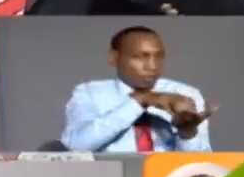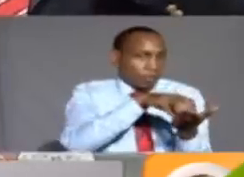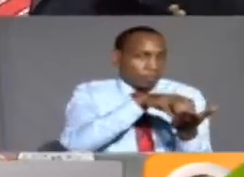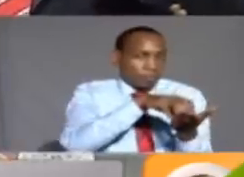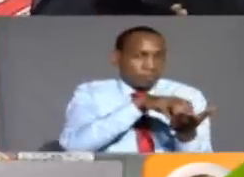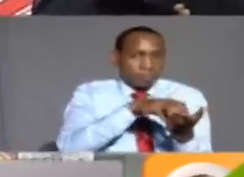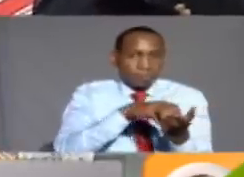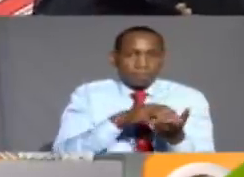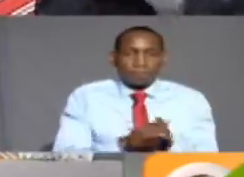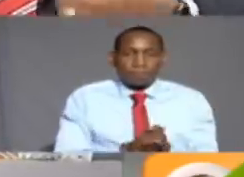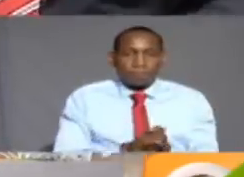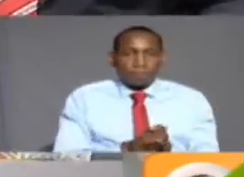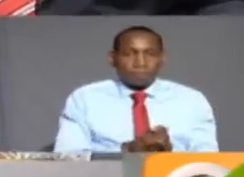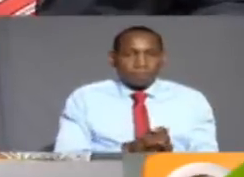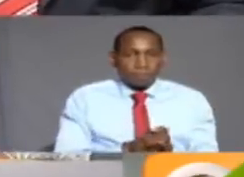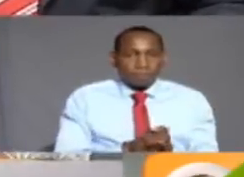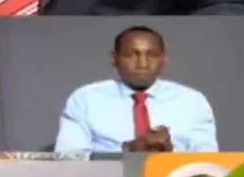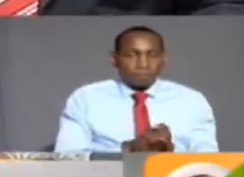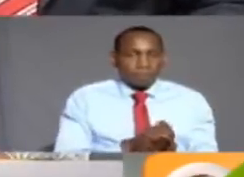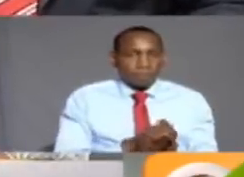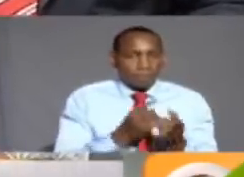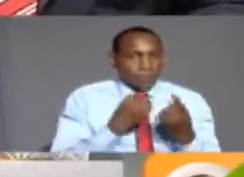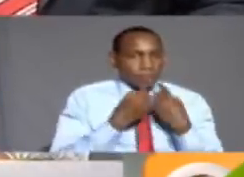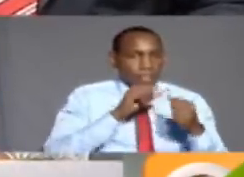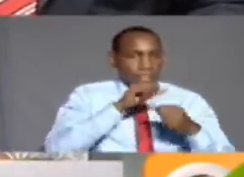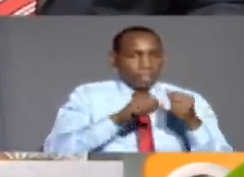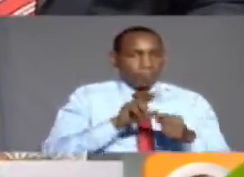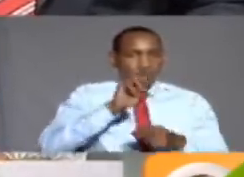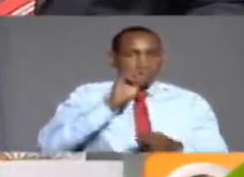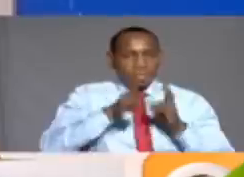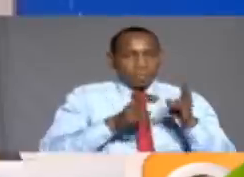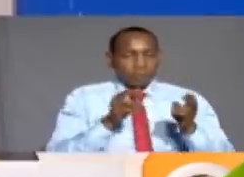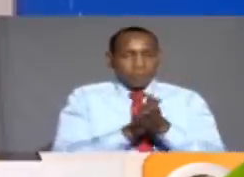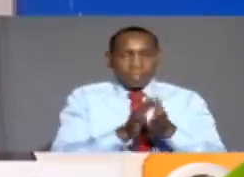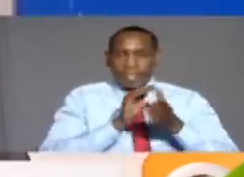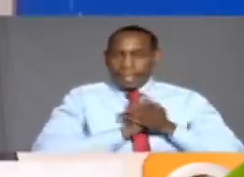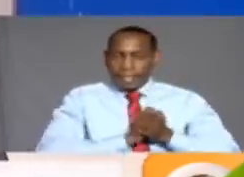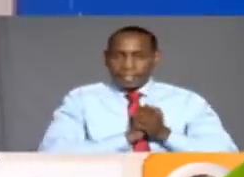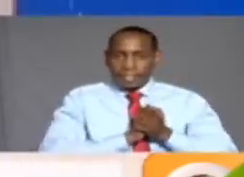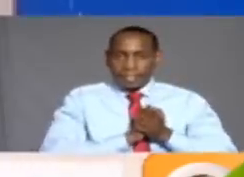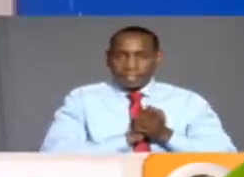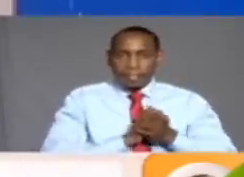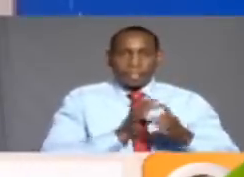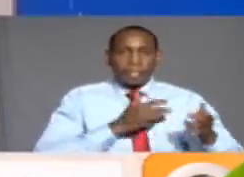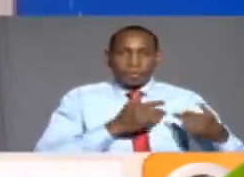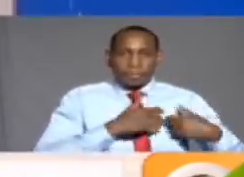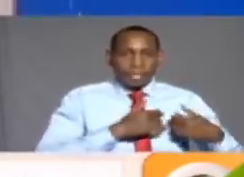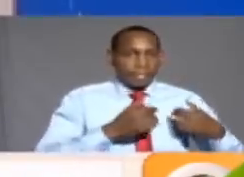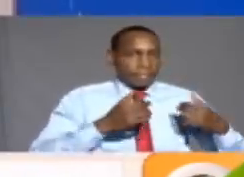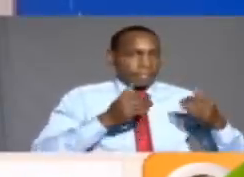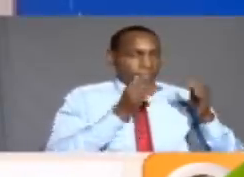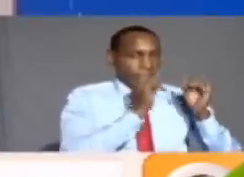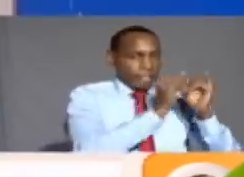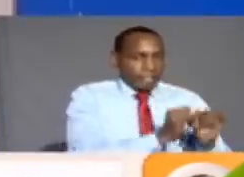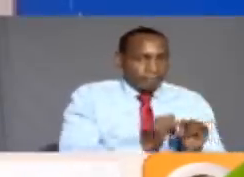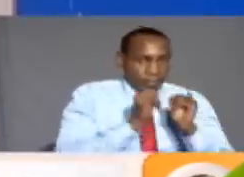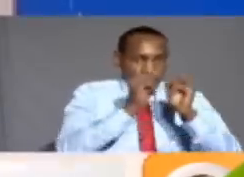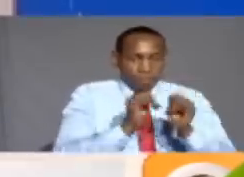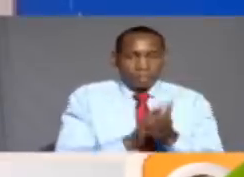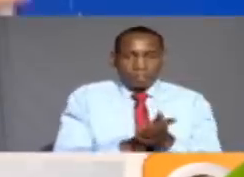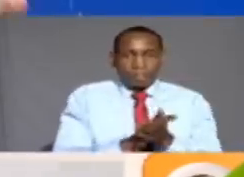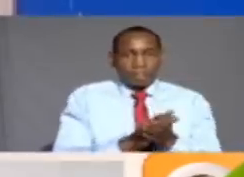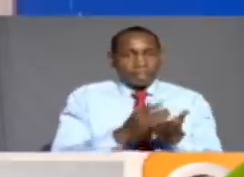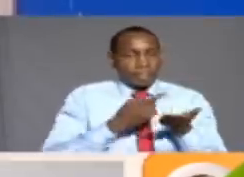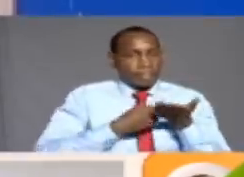what I'm hearing. All right, let me just finish. Yes. You're talking about 2022 and handshake regarding personalities. I'm yes. talking about a structure